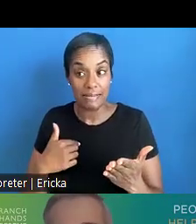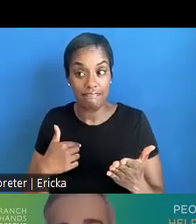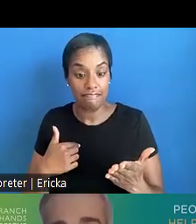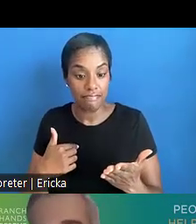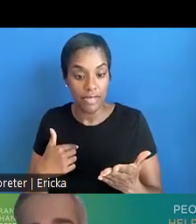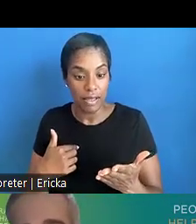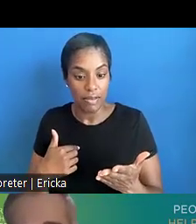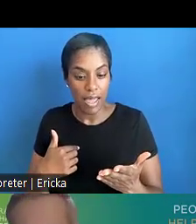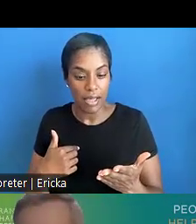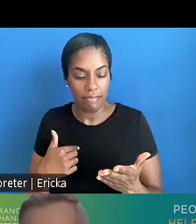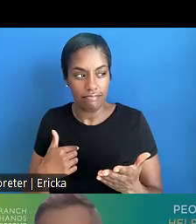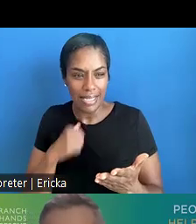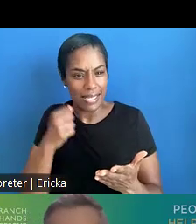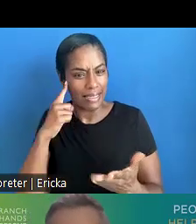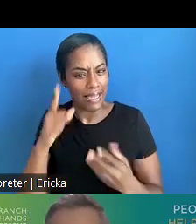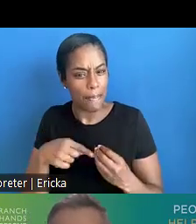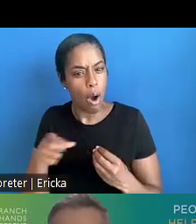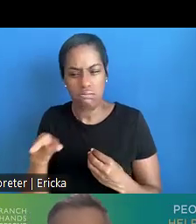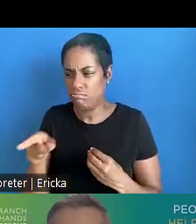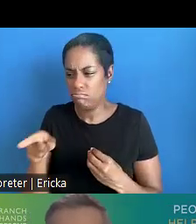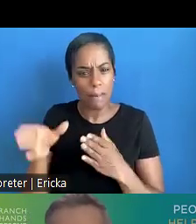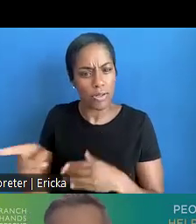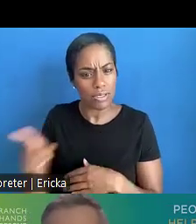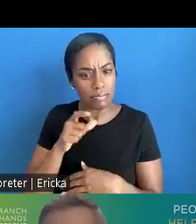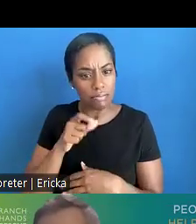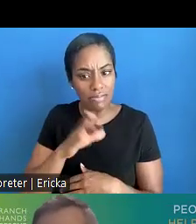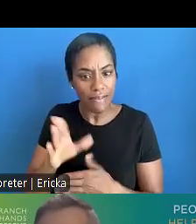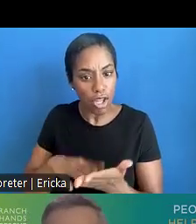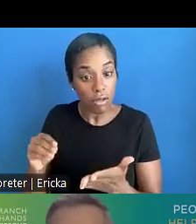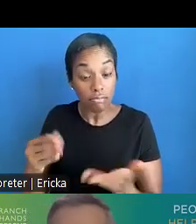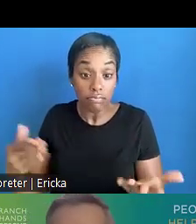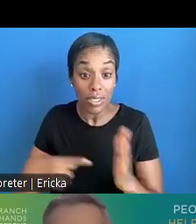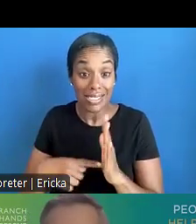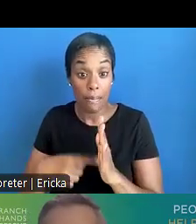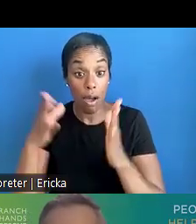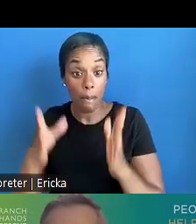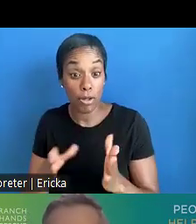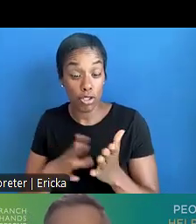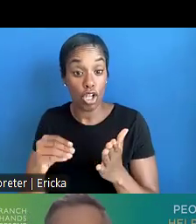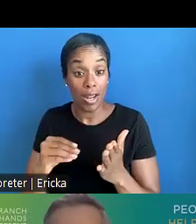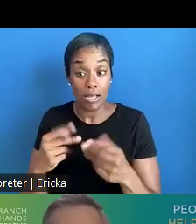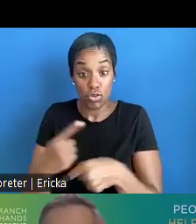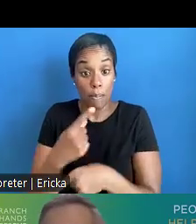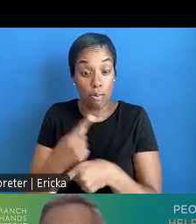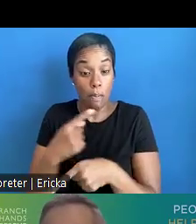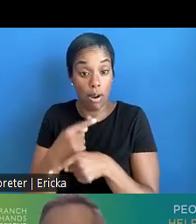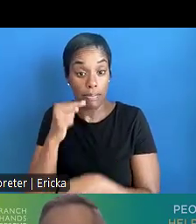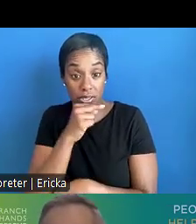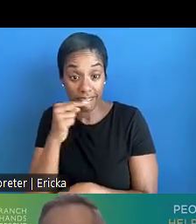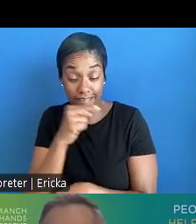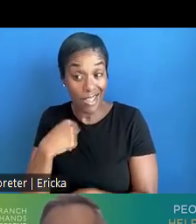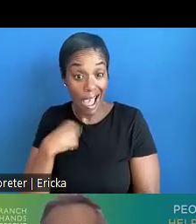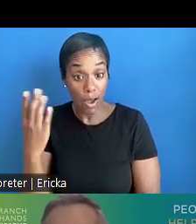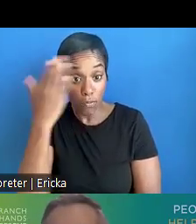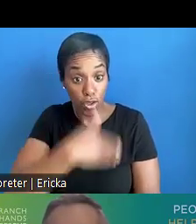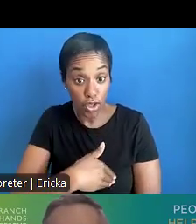have learned. A good example of that would be proper teeth brushing. I'm sorry, but I overlooked that as something